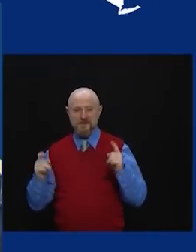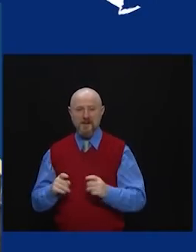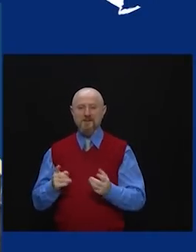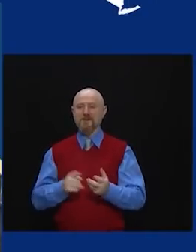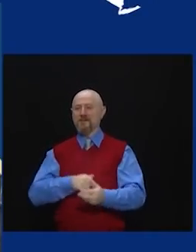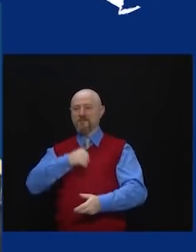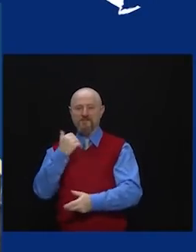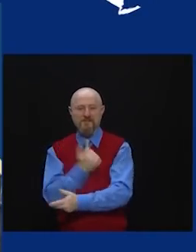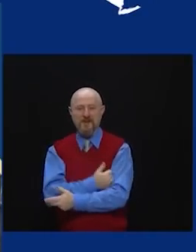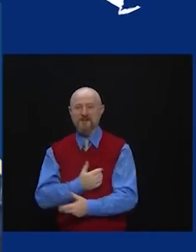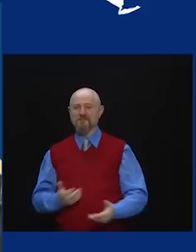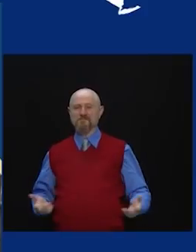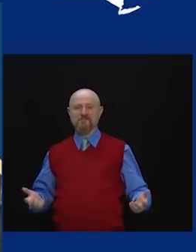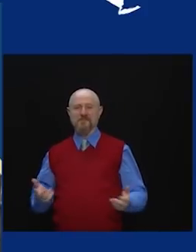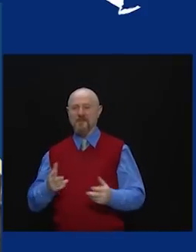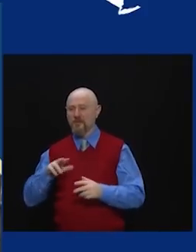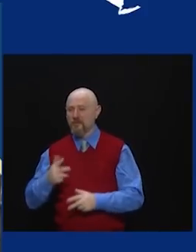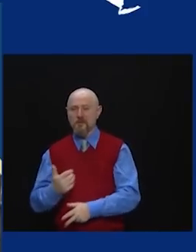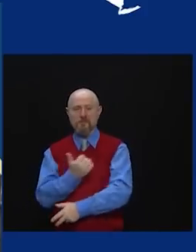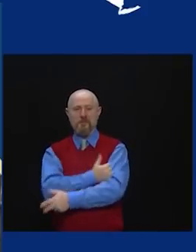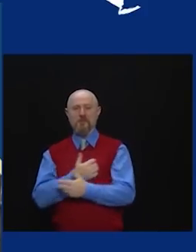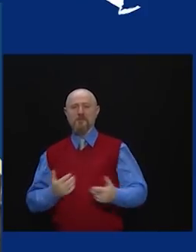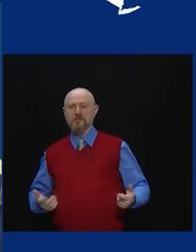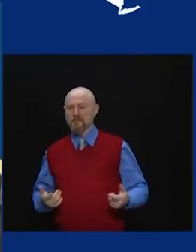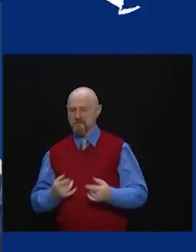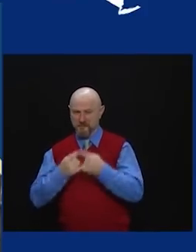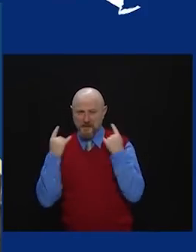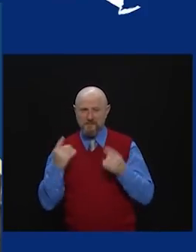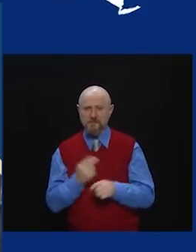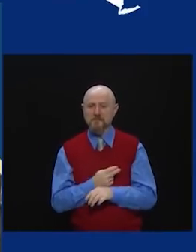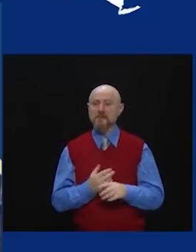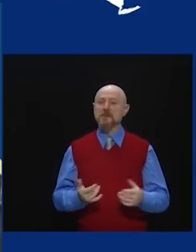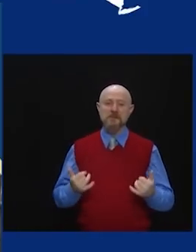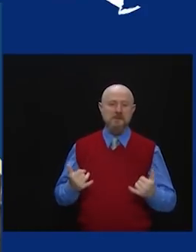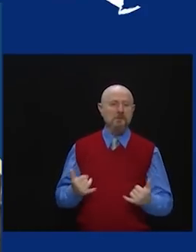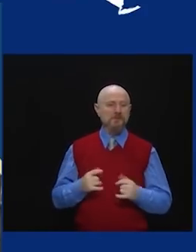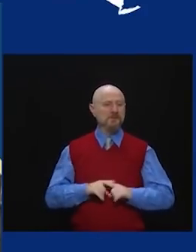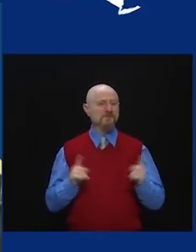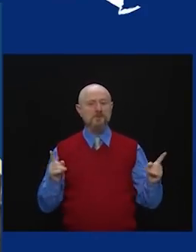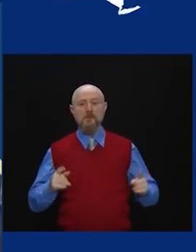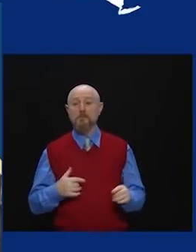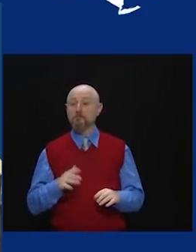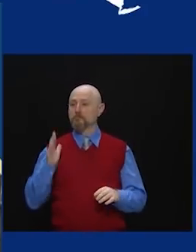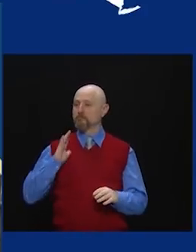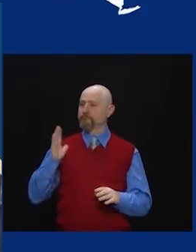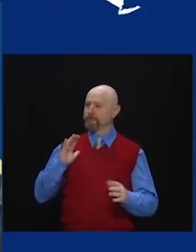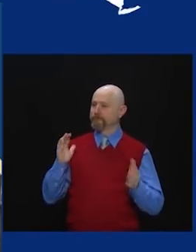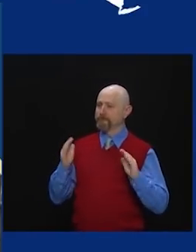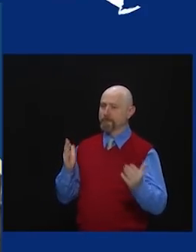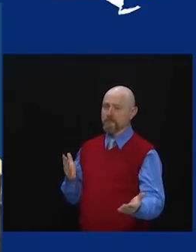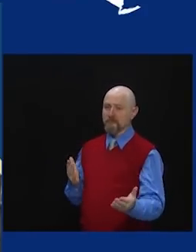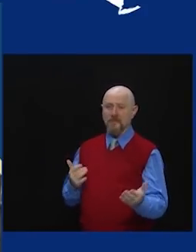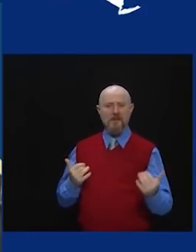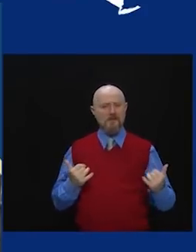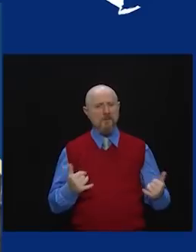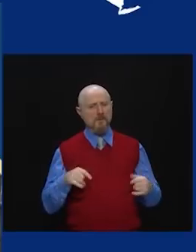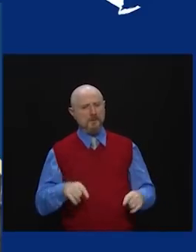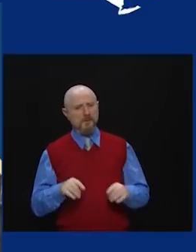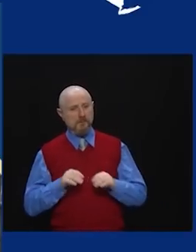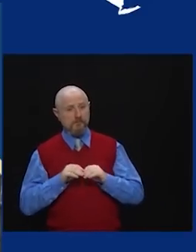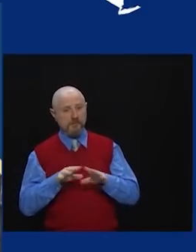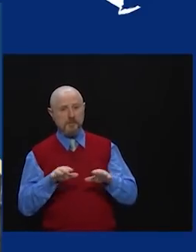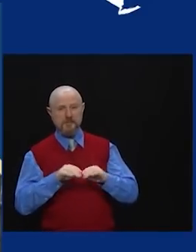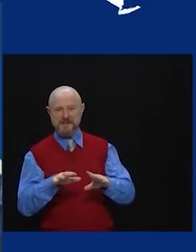the booster shots, the masks. So we're in a different dynamic now, but I'm very conscious as while this continues to spread that we can take steps to make